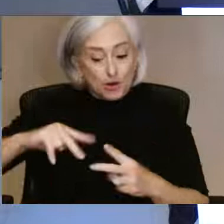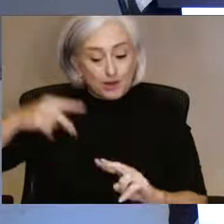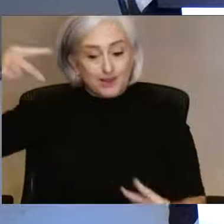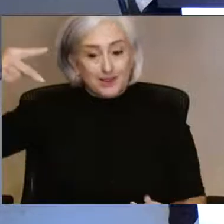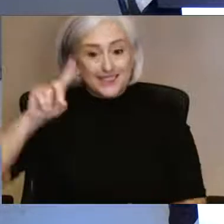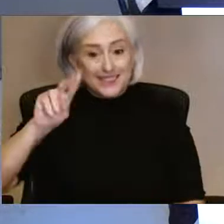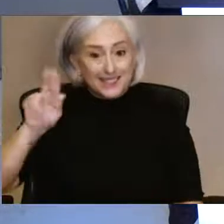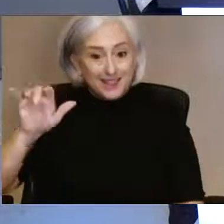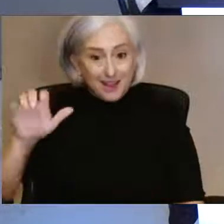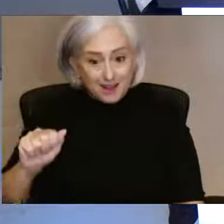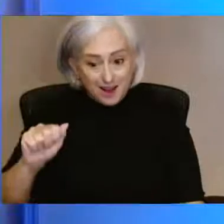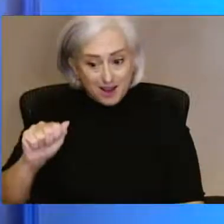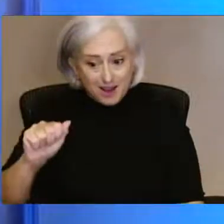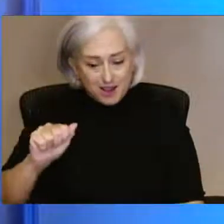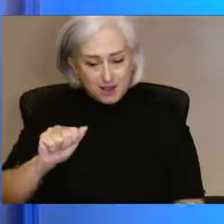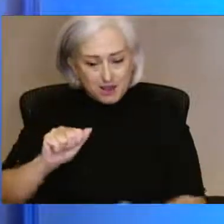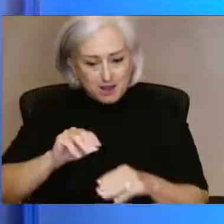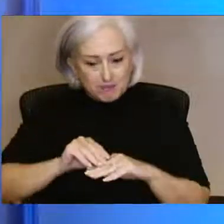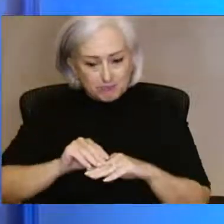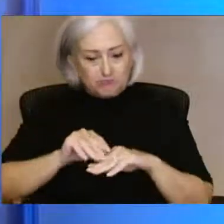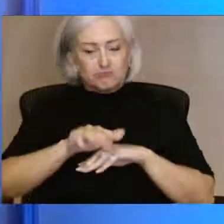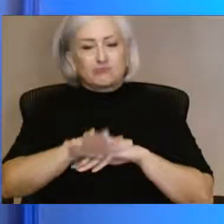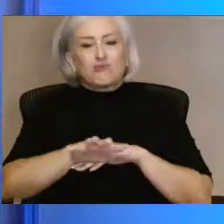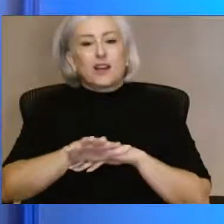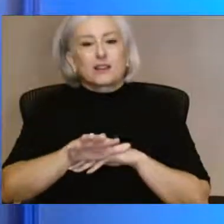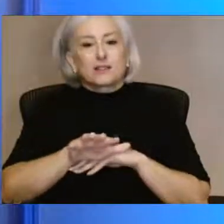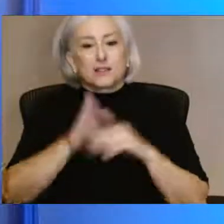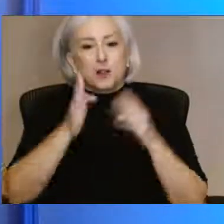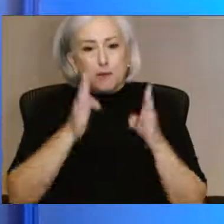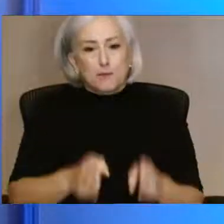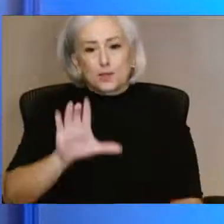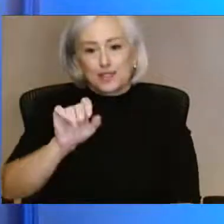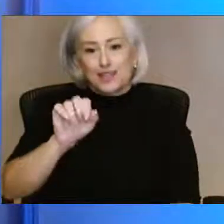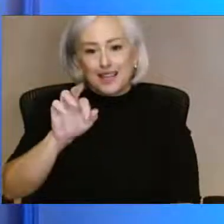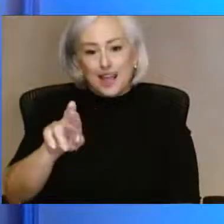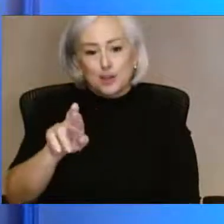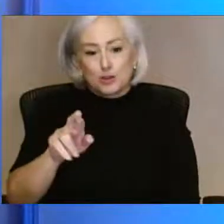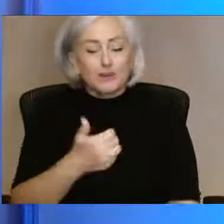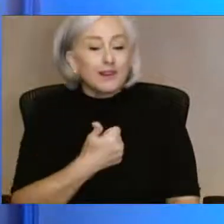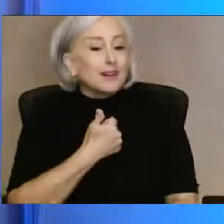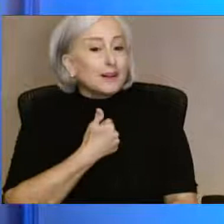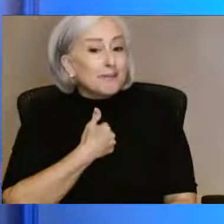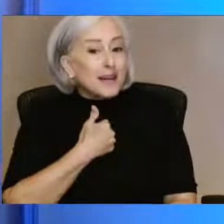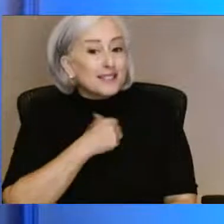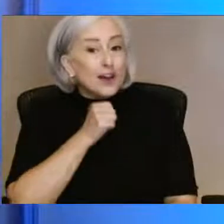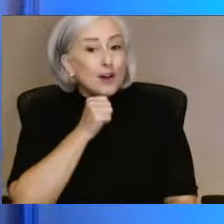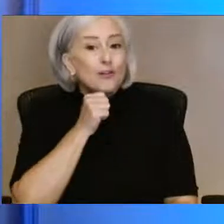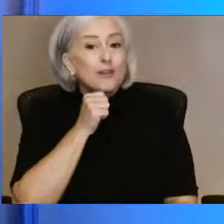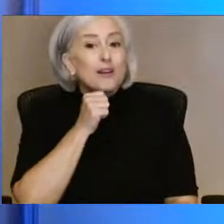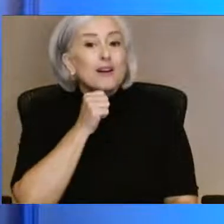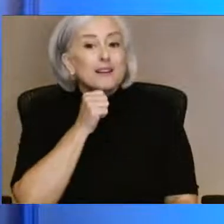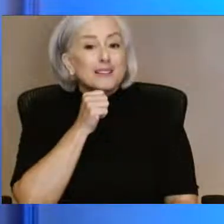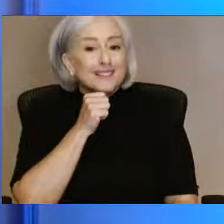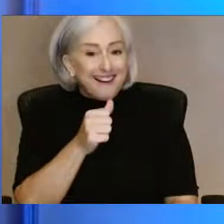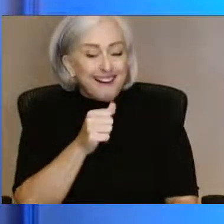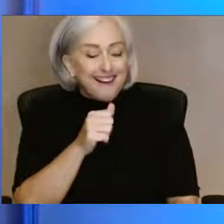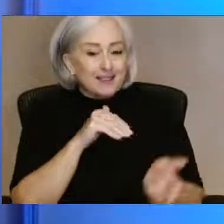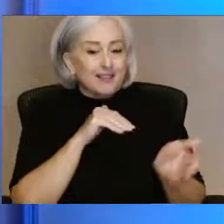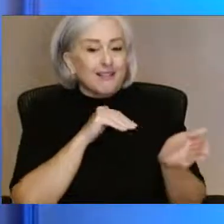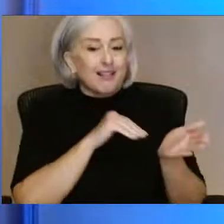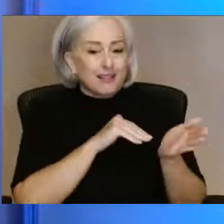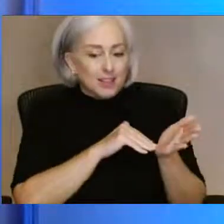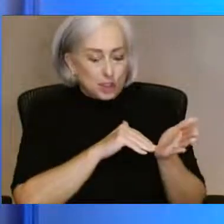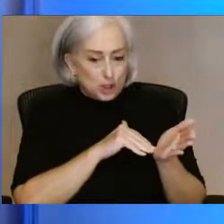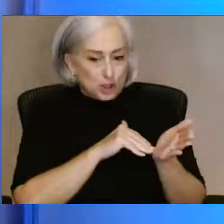cancer? Yeah, so I'm not a clinician, but what I understand is that kind of information